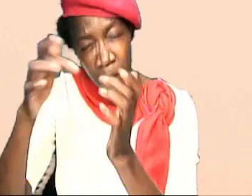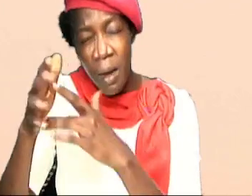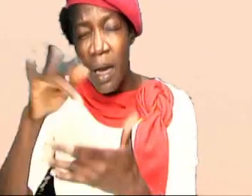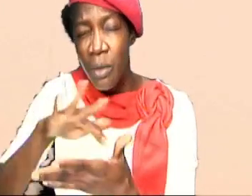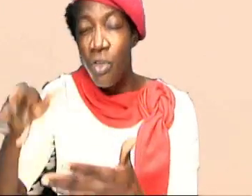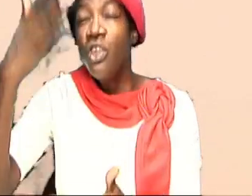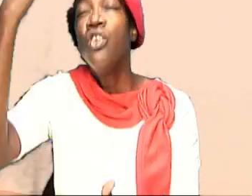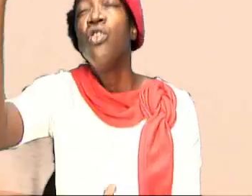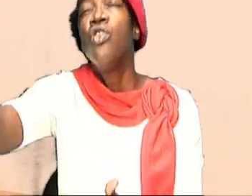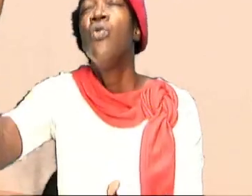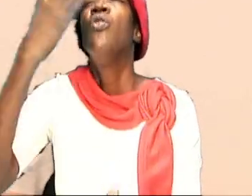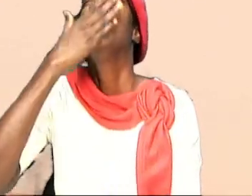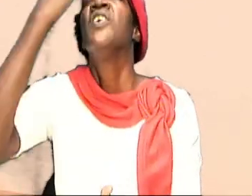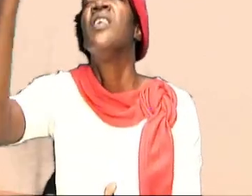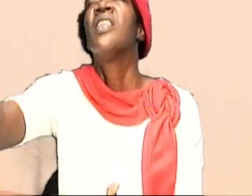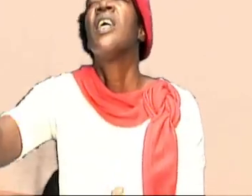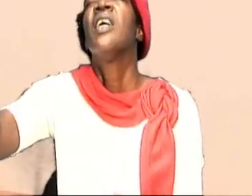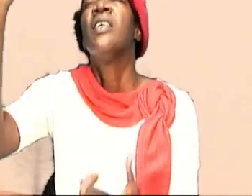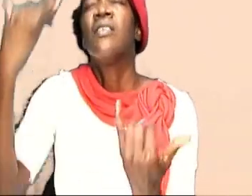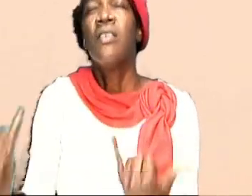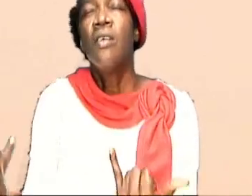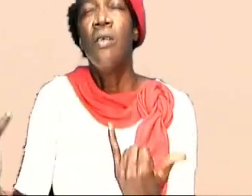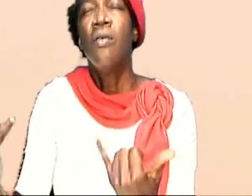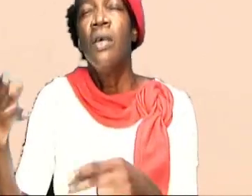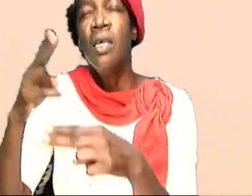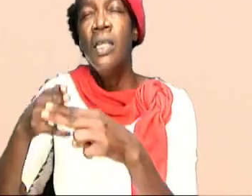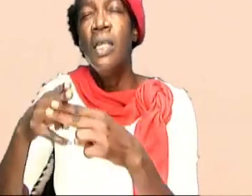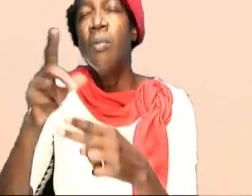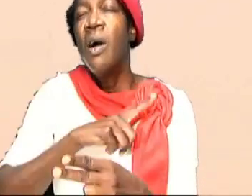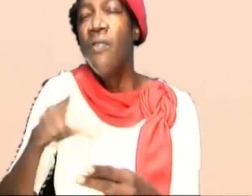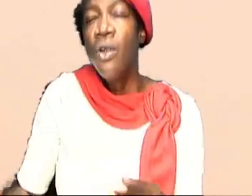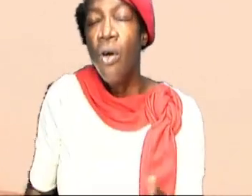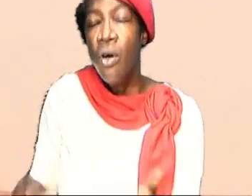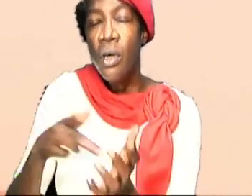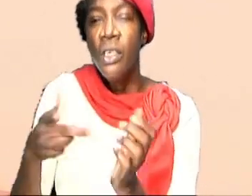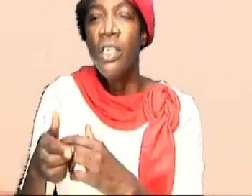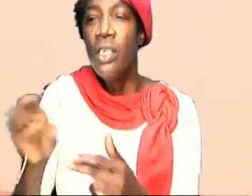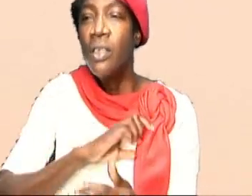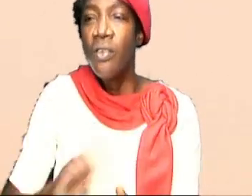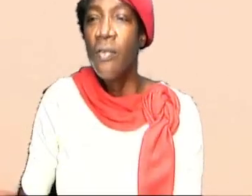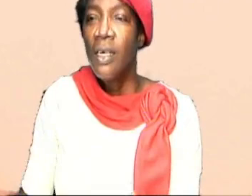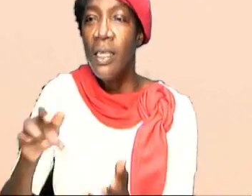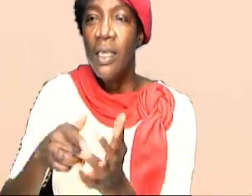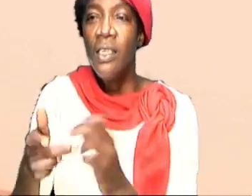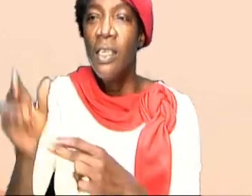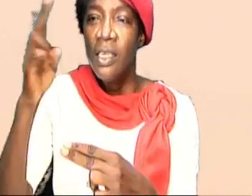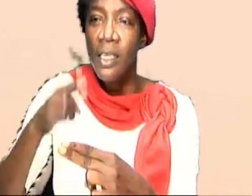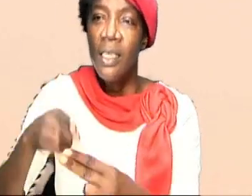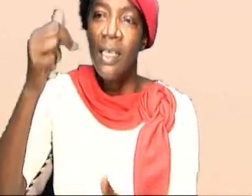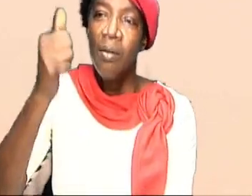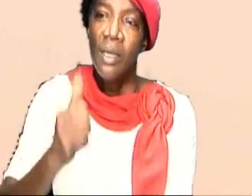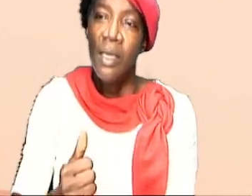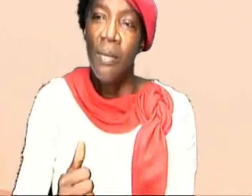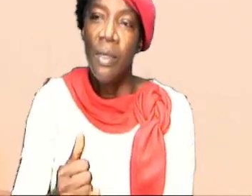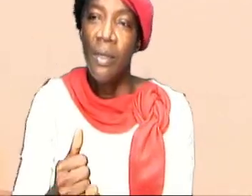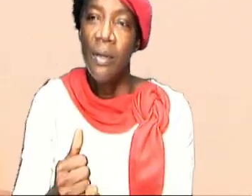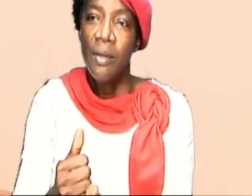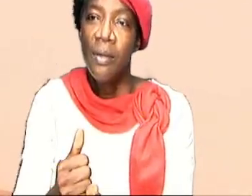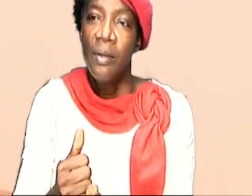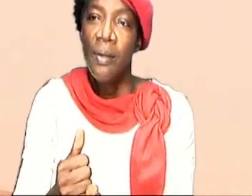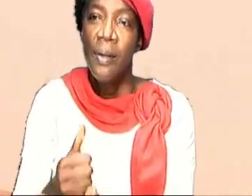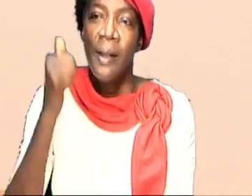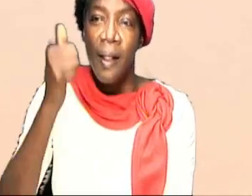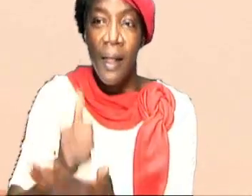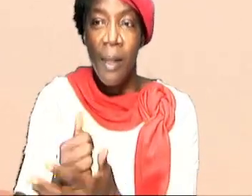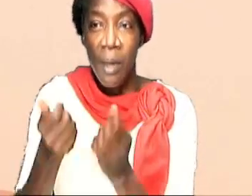you, and we give you thanks right now in the name of the Lord Jesus Christ. In Jesus' name, amen. Amen.